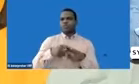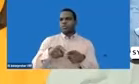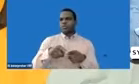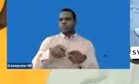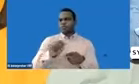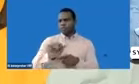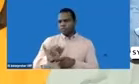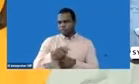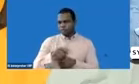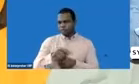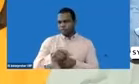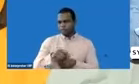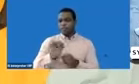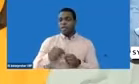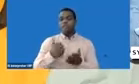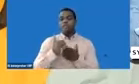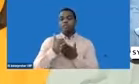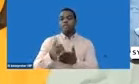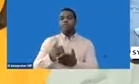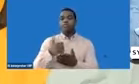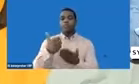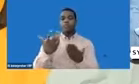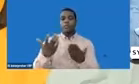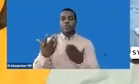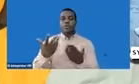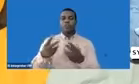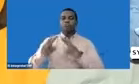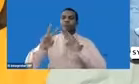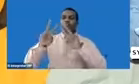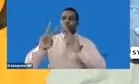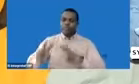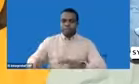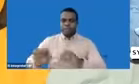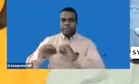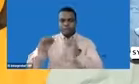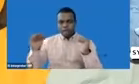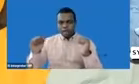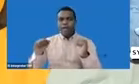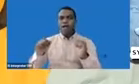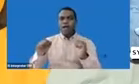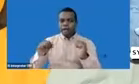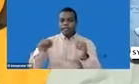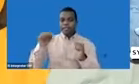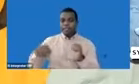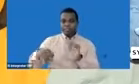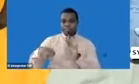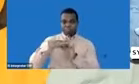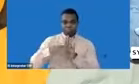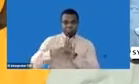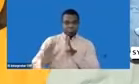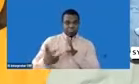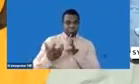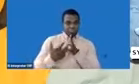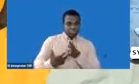Directive. So the simplified monitoring is focusing on non-compliance, whereas the in-depth